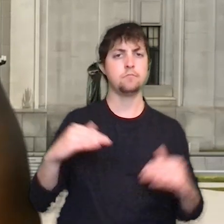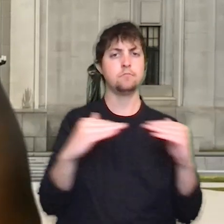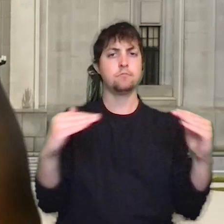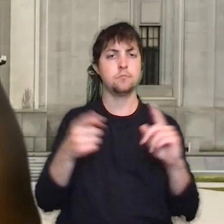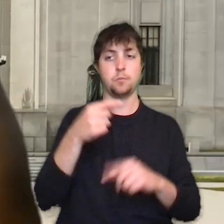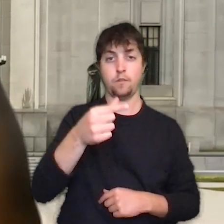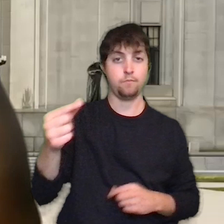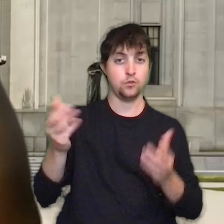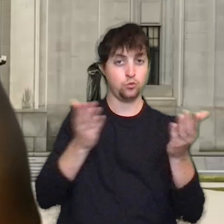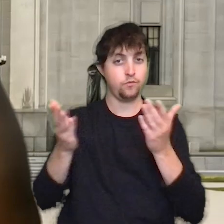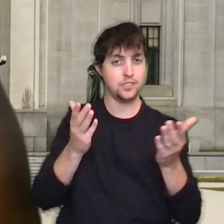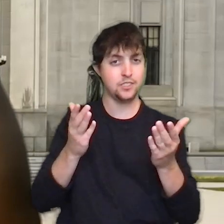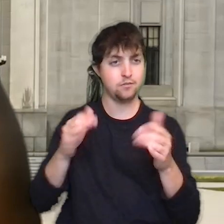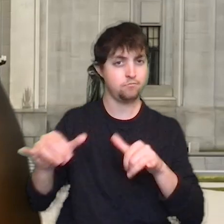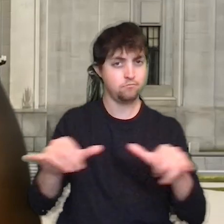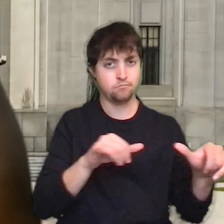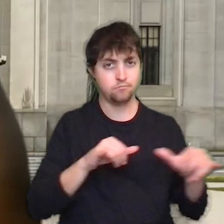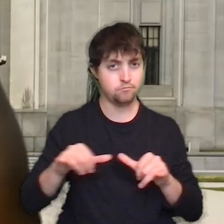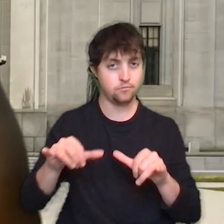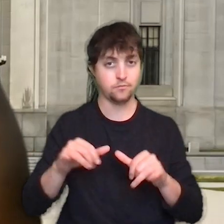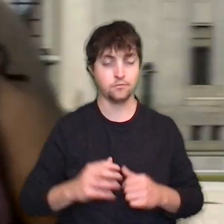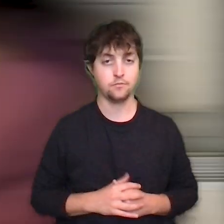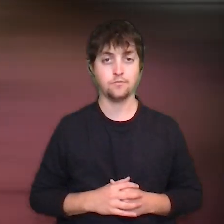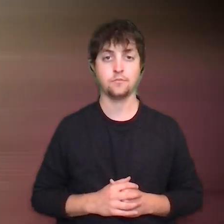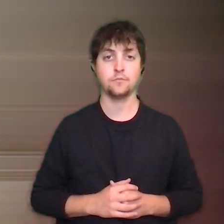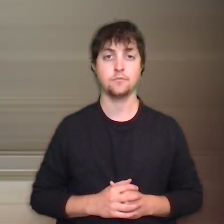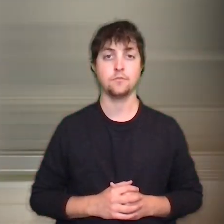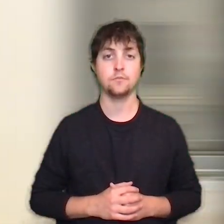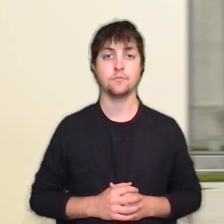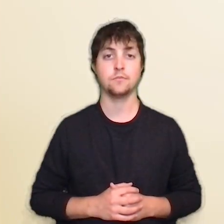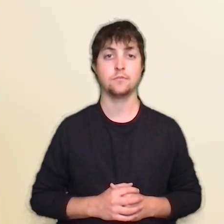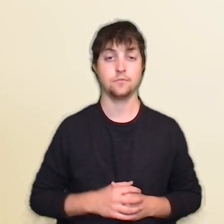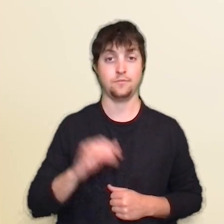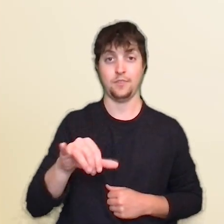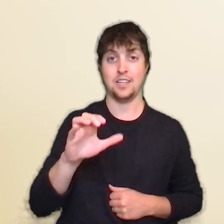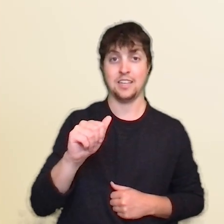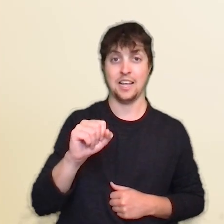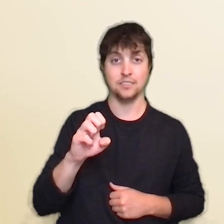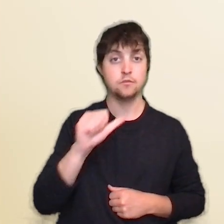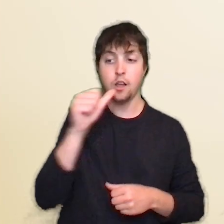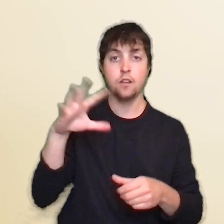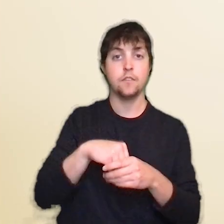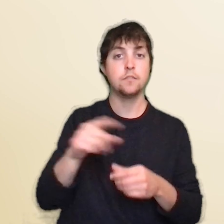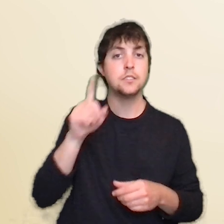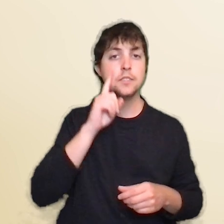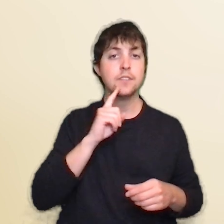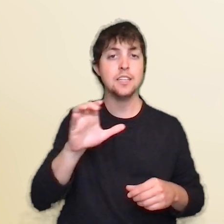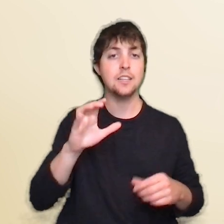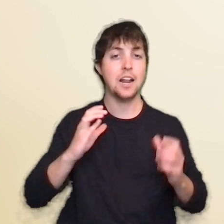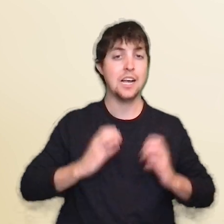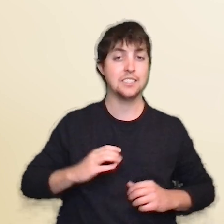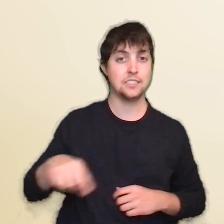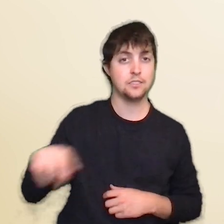benefit equally from government services. Yvonne. And in that case, involving